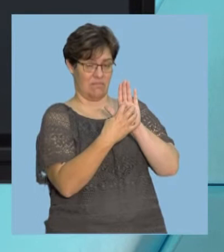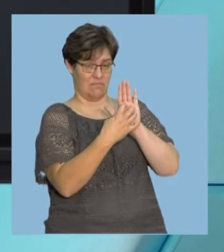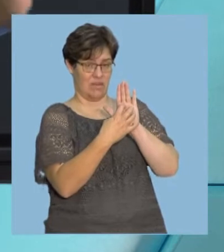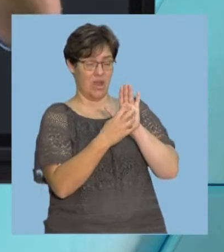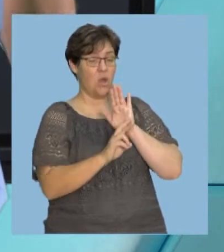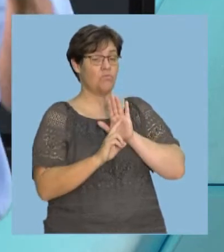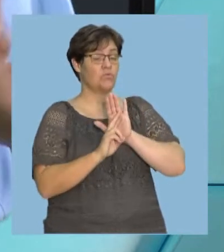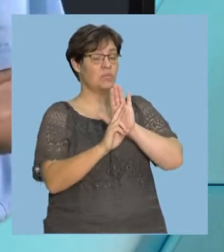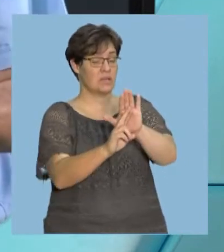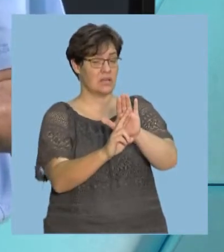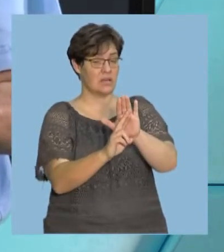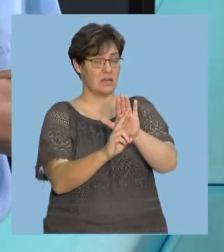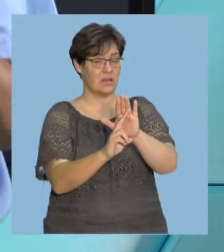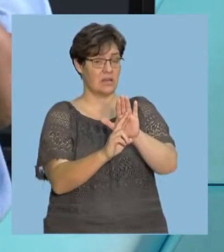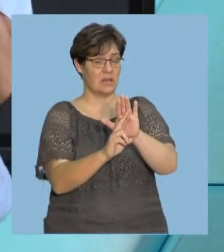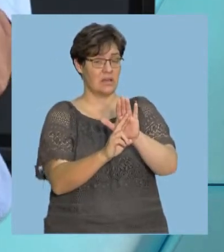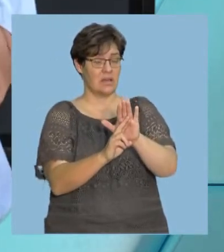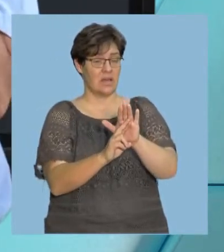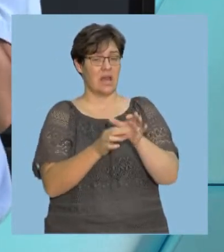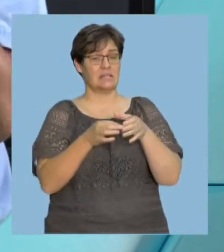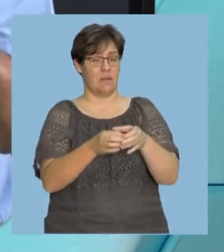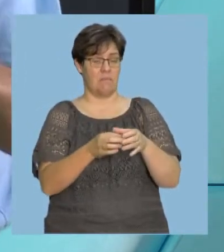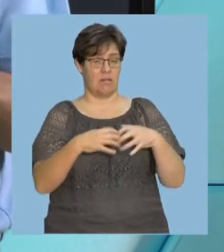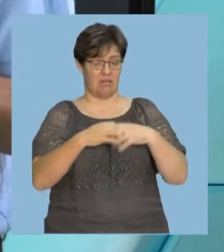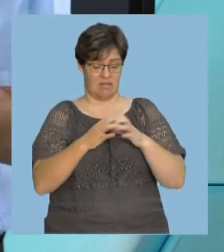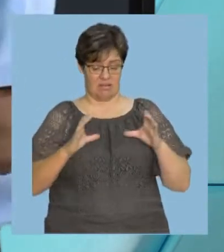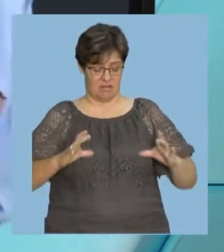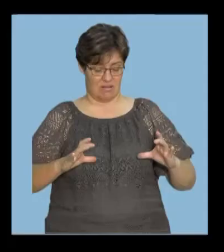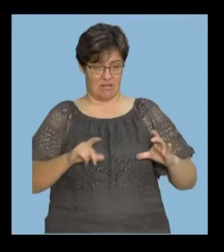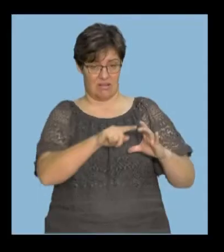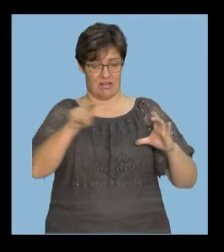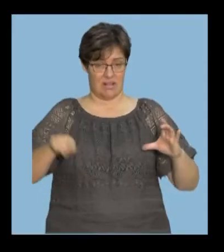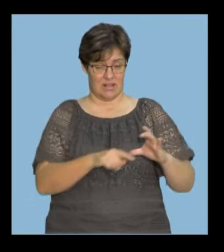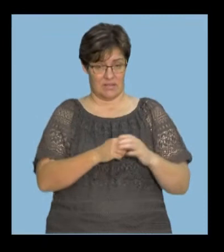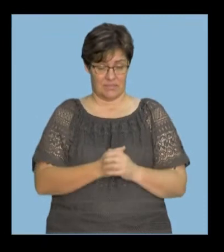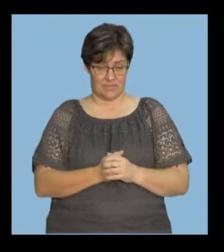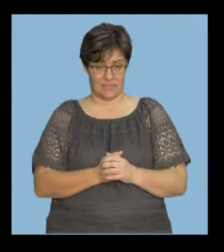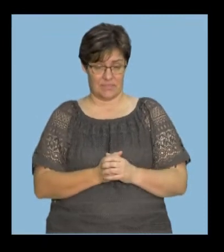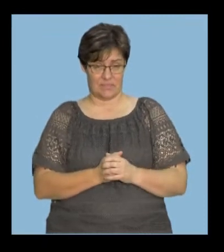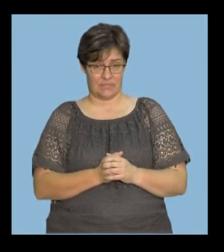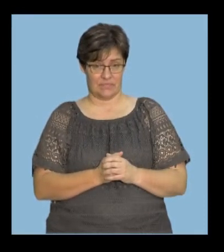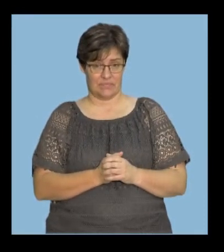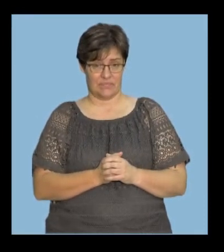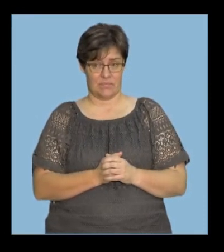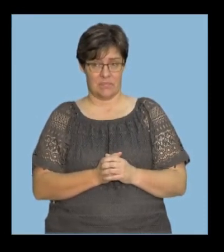that represents the sample space and the union within it. Here we go.